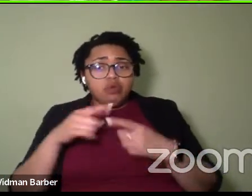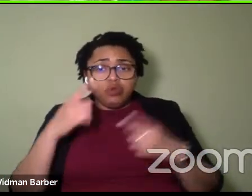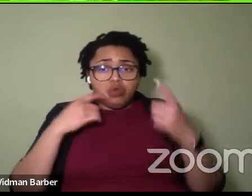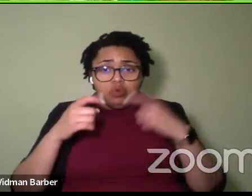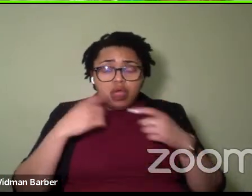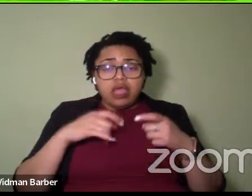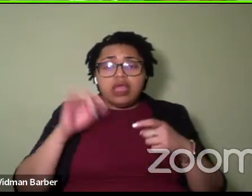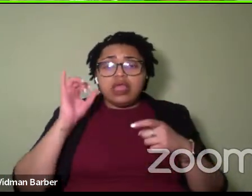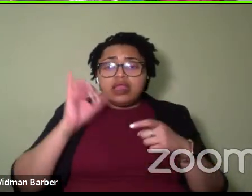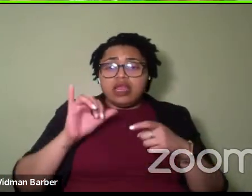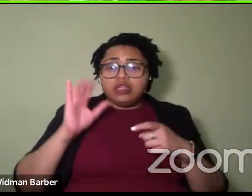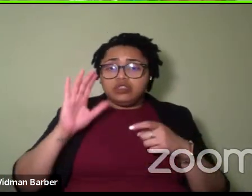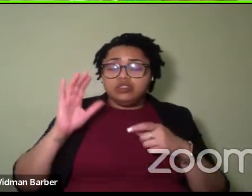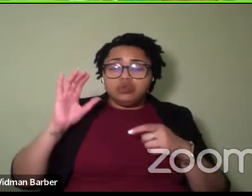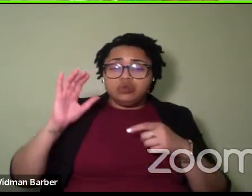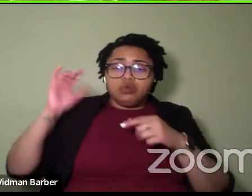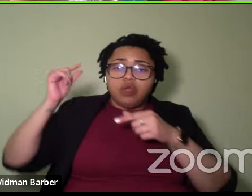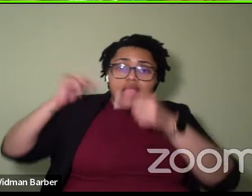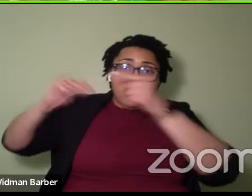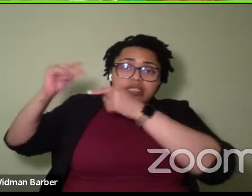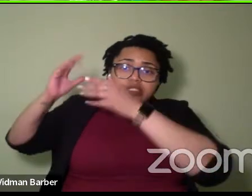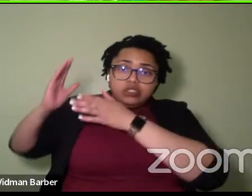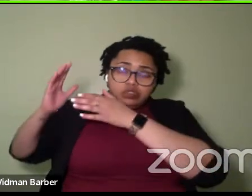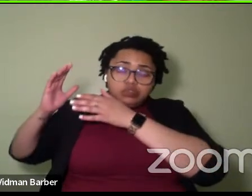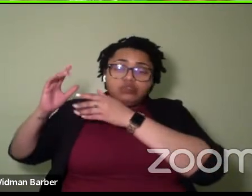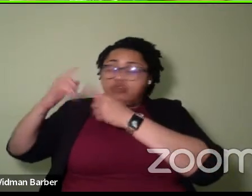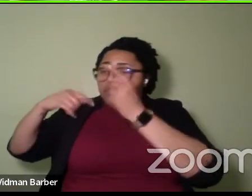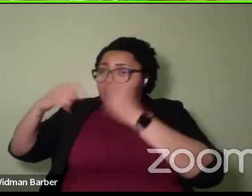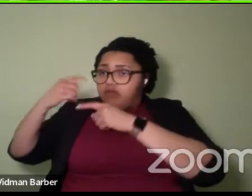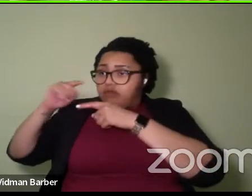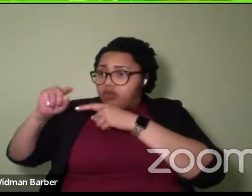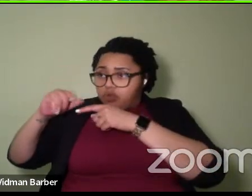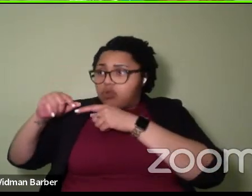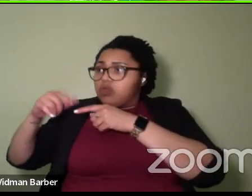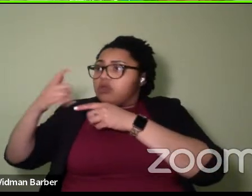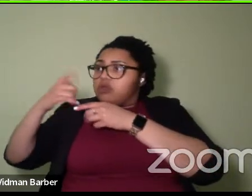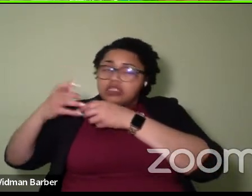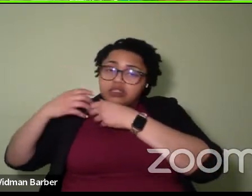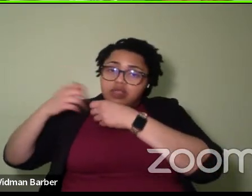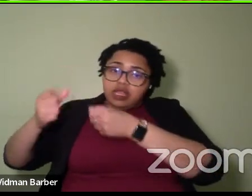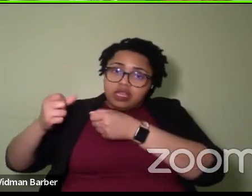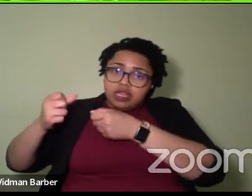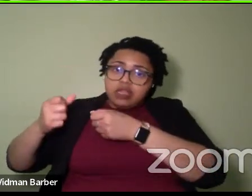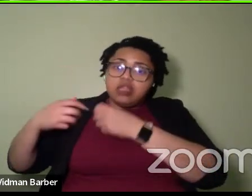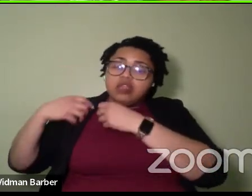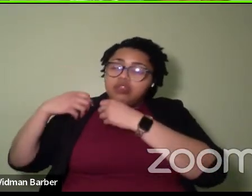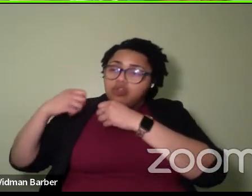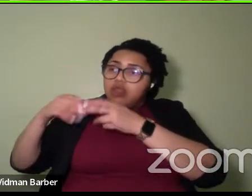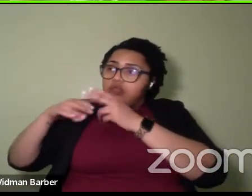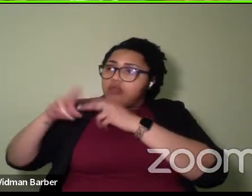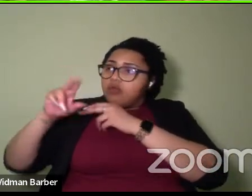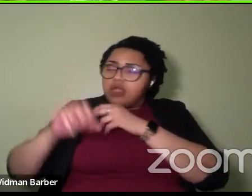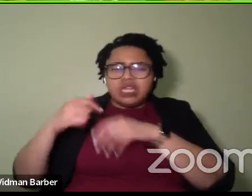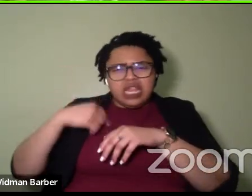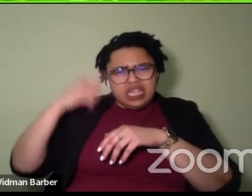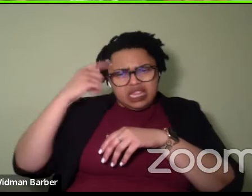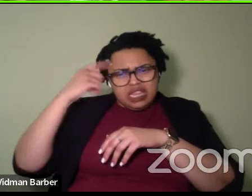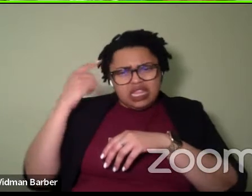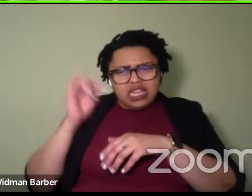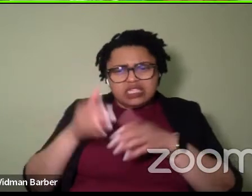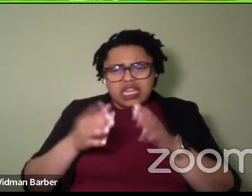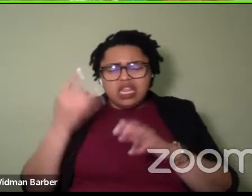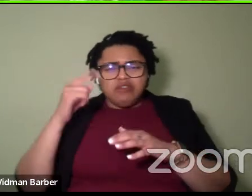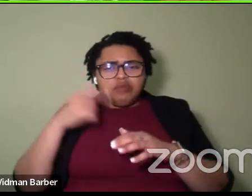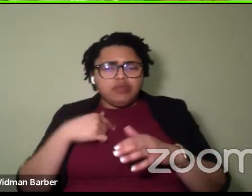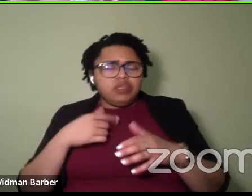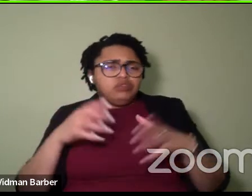ancestors crying because, they're healing. We're healing those layers. They're crying through us. And I think that has allowed me to embrace crying